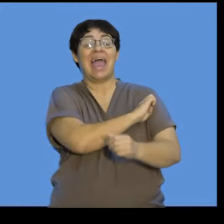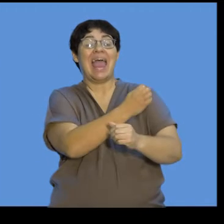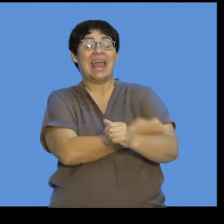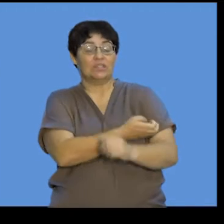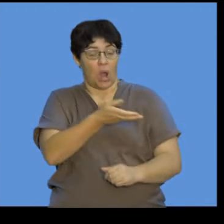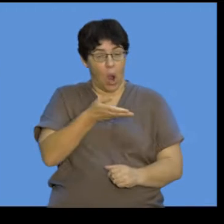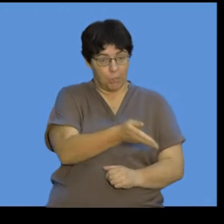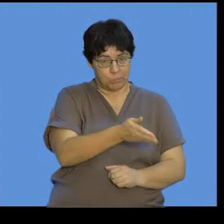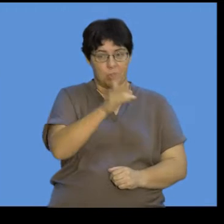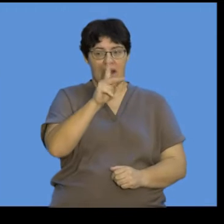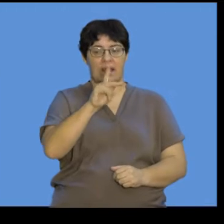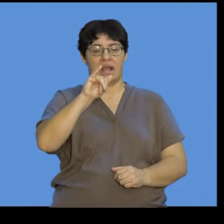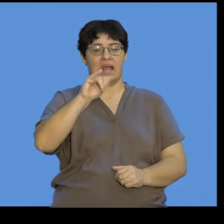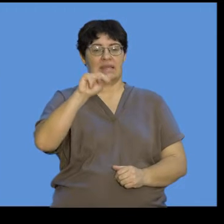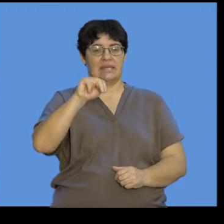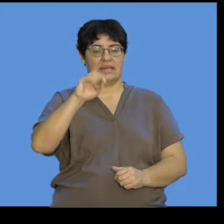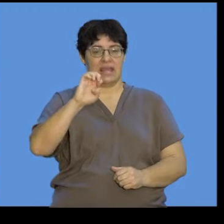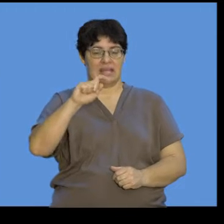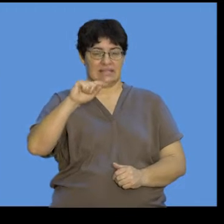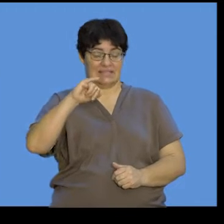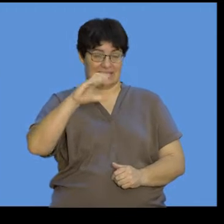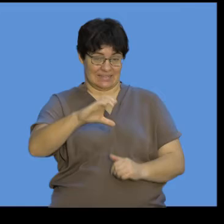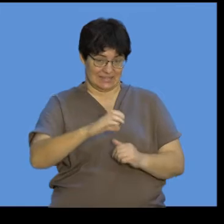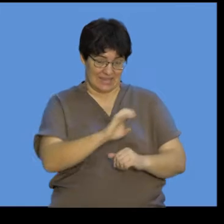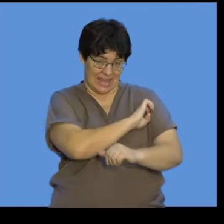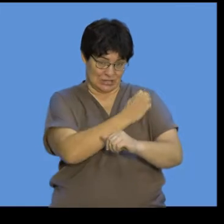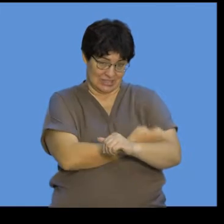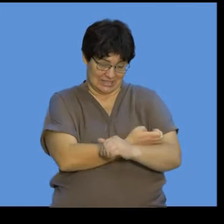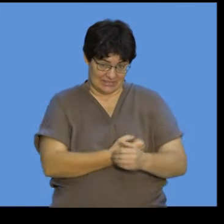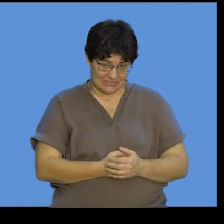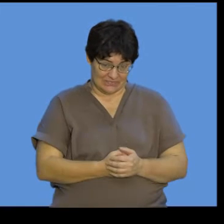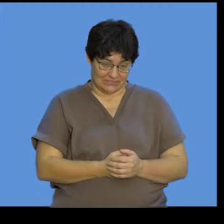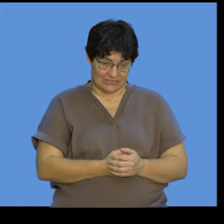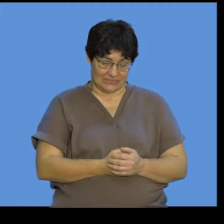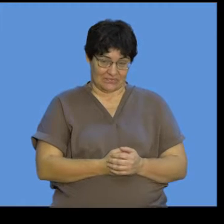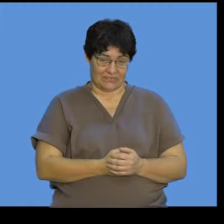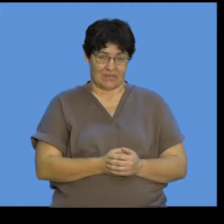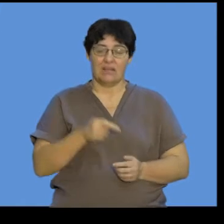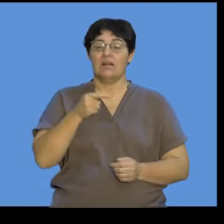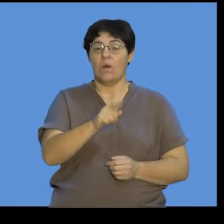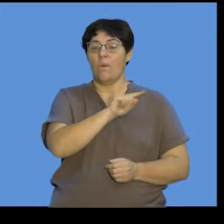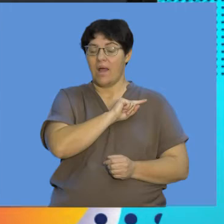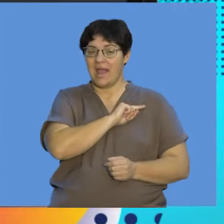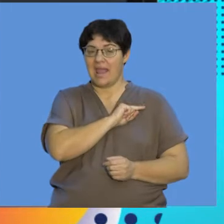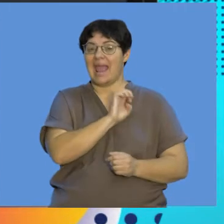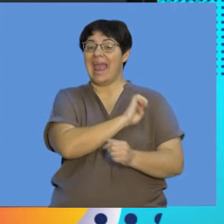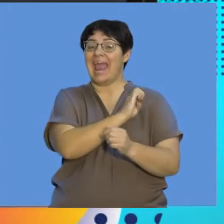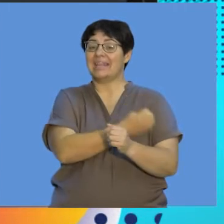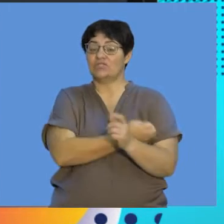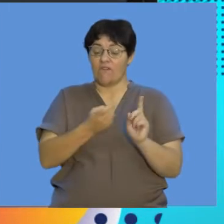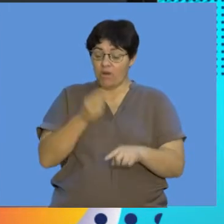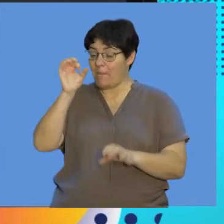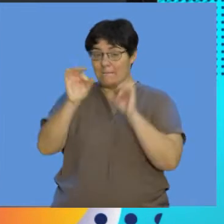Now, the word kinetic energy, very, very important, because it has to do with the energy that the particles